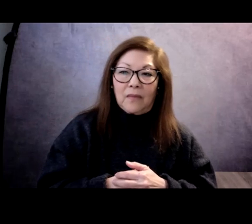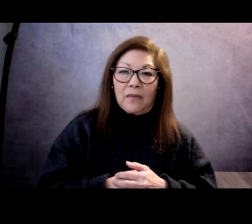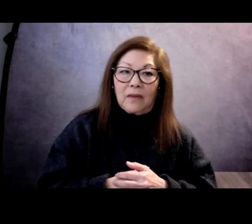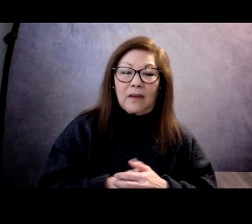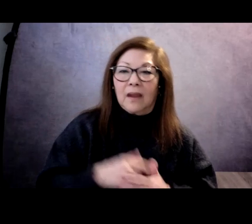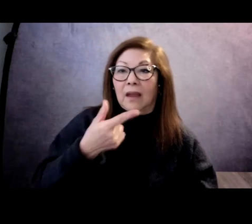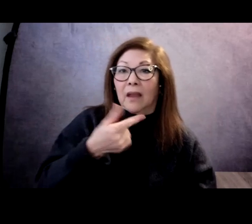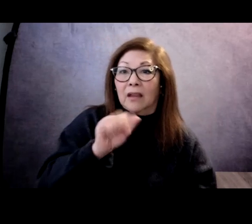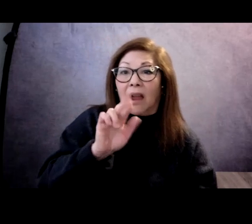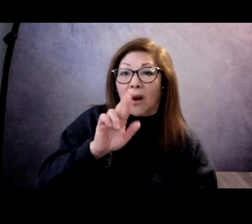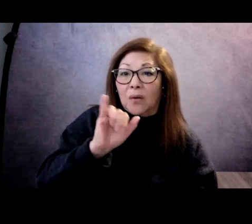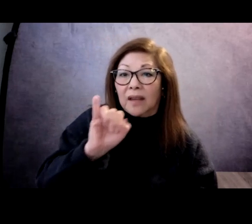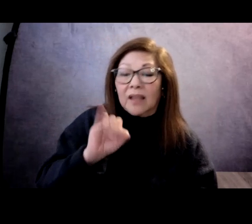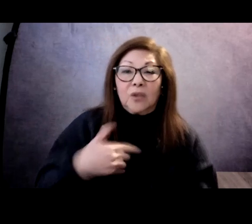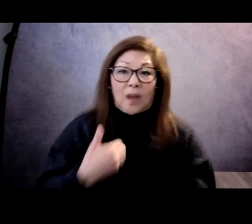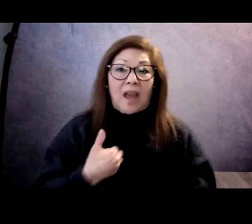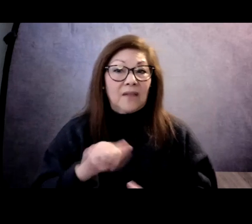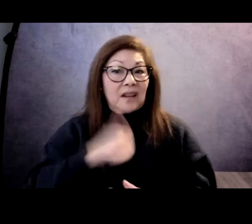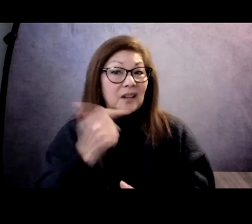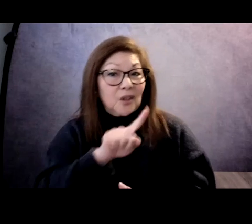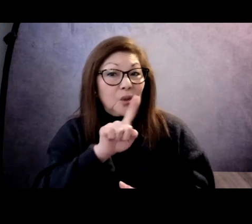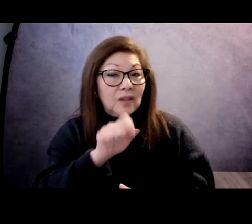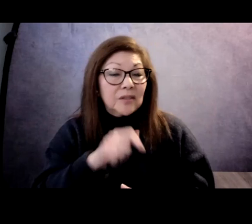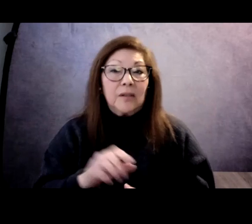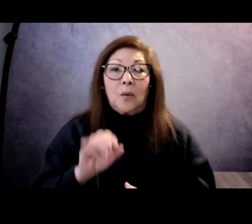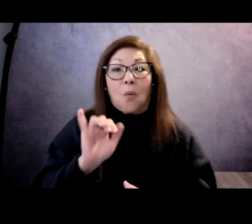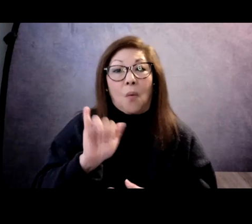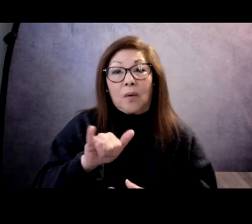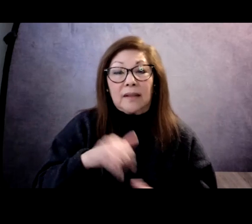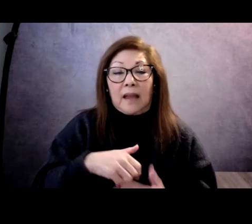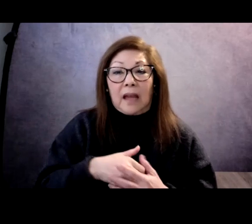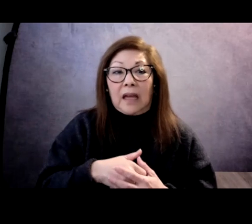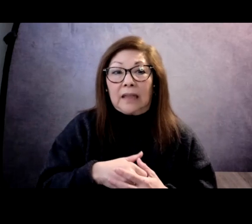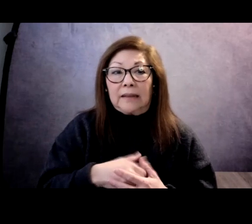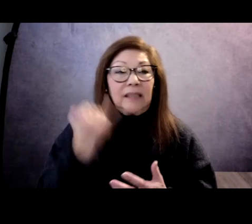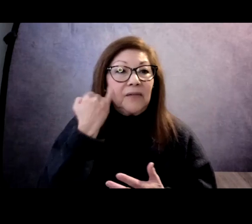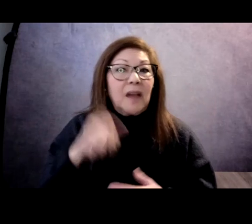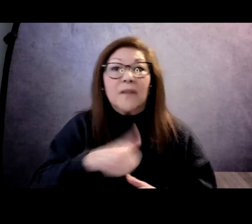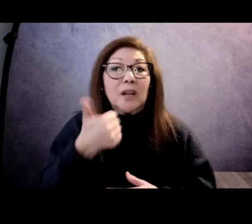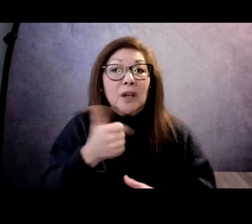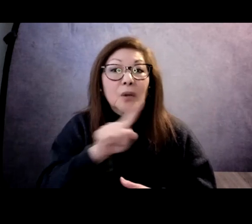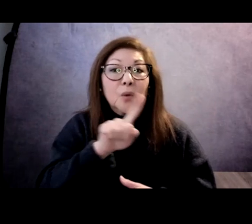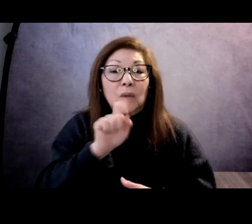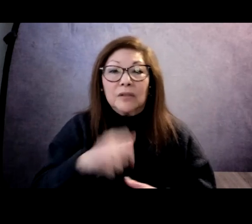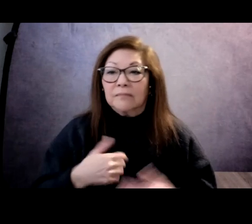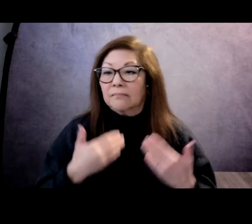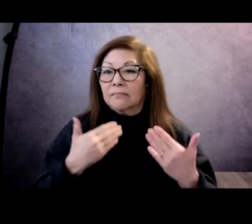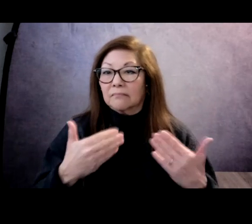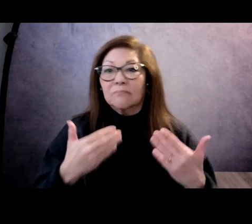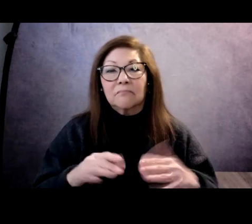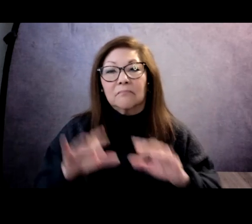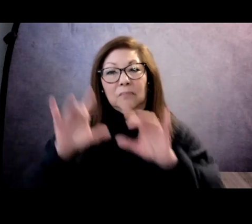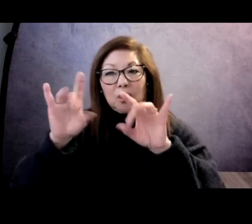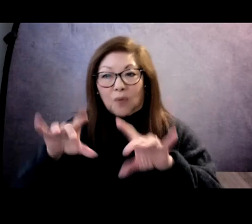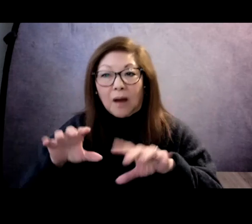Gary, do you have another question, or was that? If you have another question, you can drop it into the